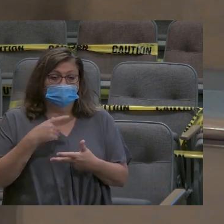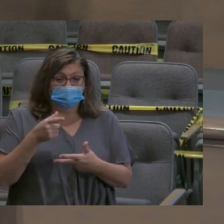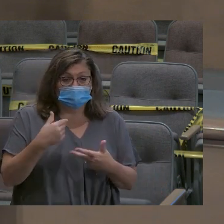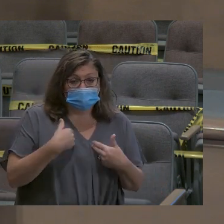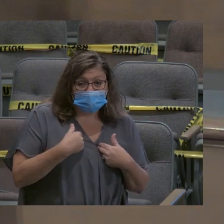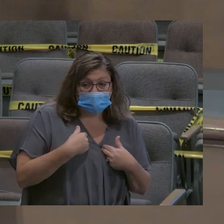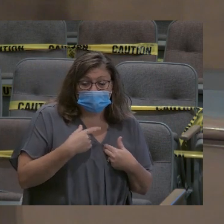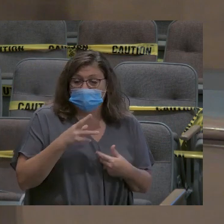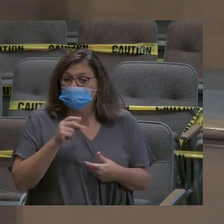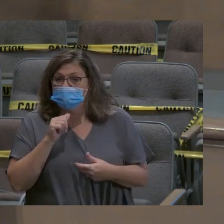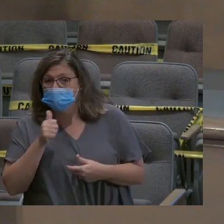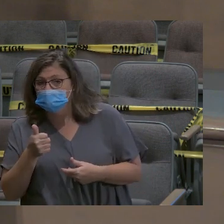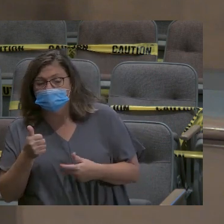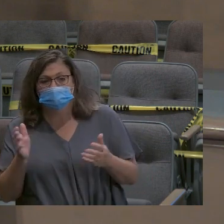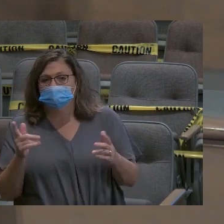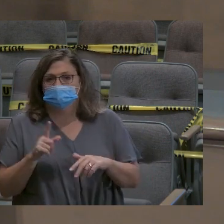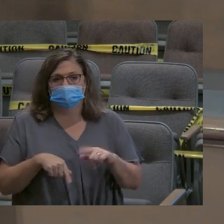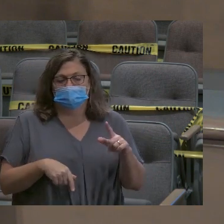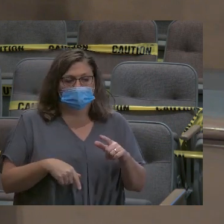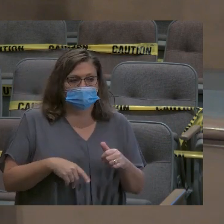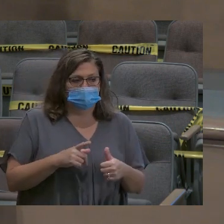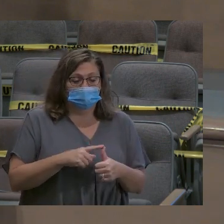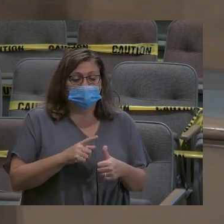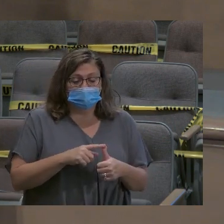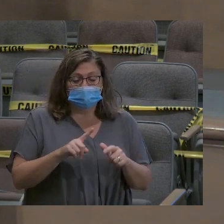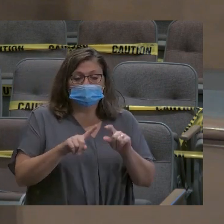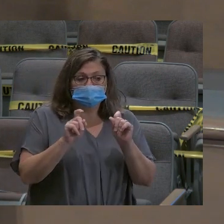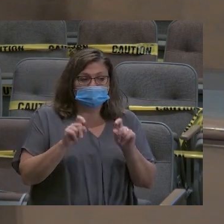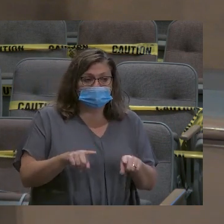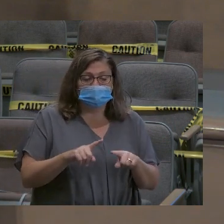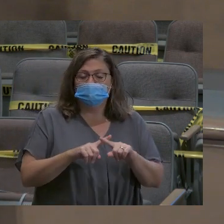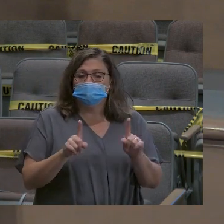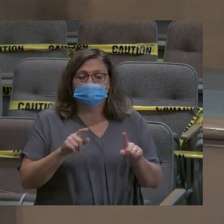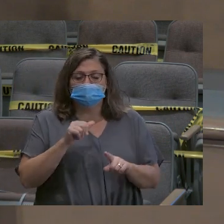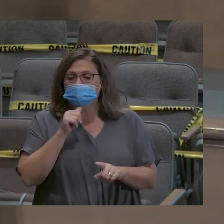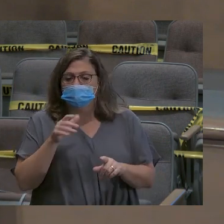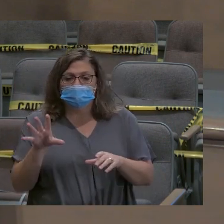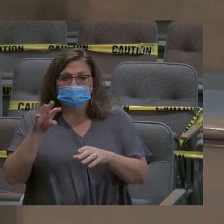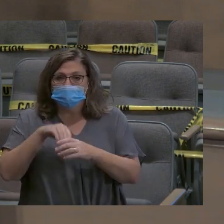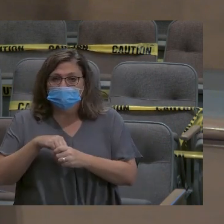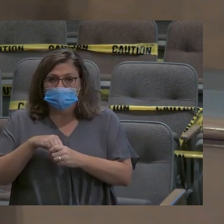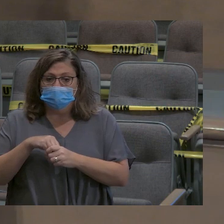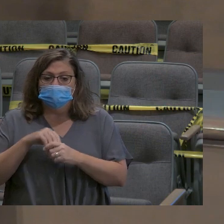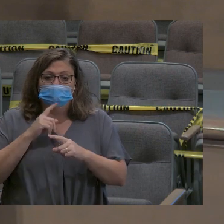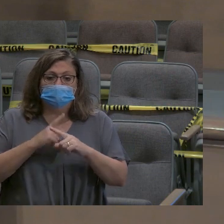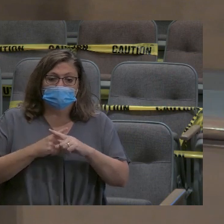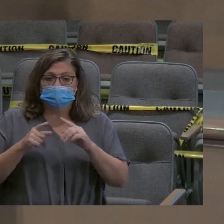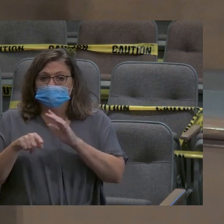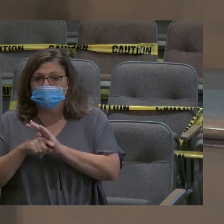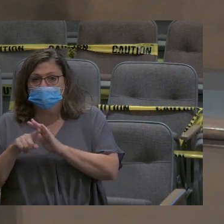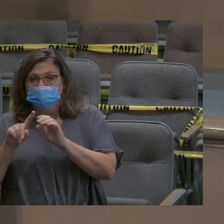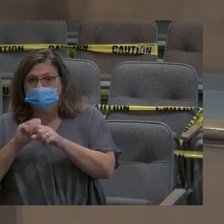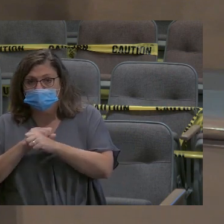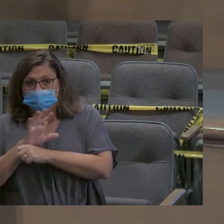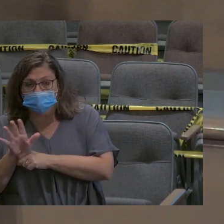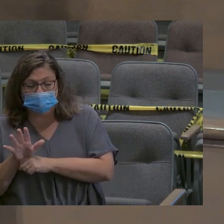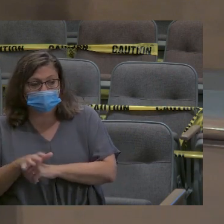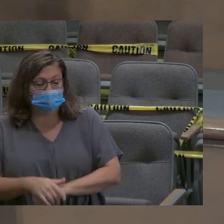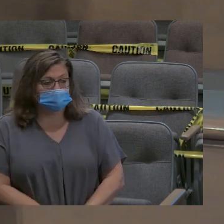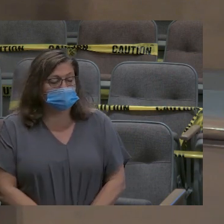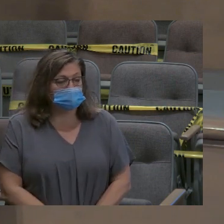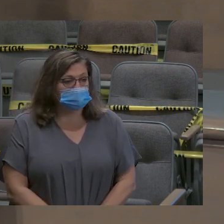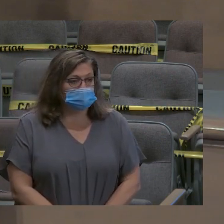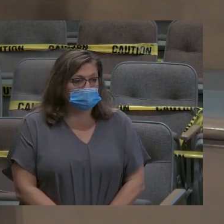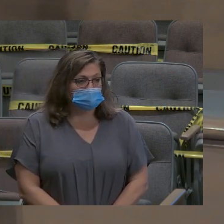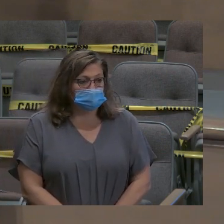acute infections. So it's a test, but it doesn't involve the diagnosis. So when we're talking about the diagnosis, primarily